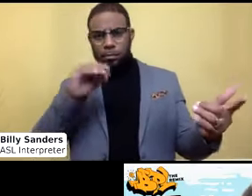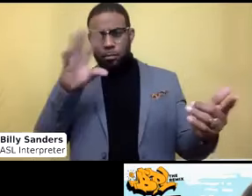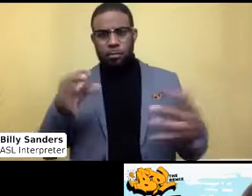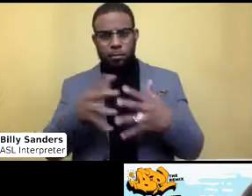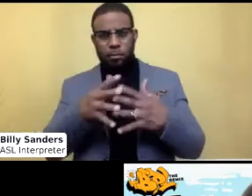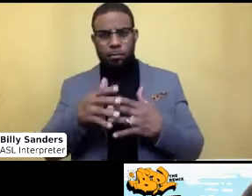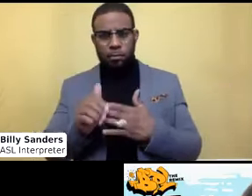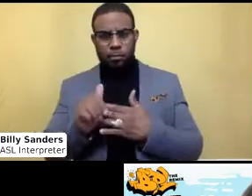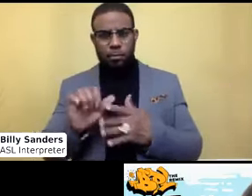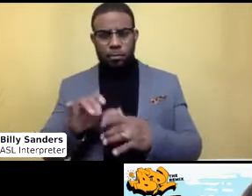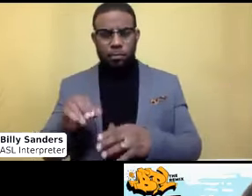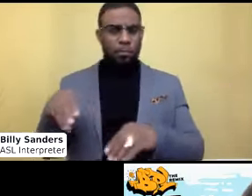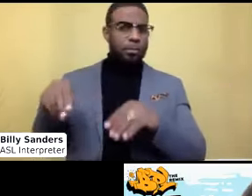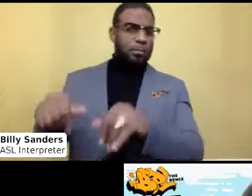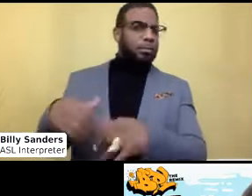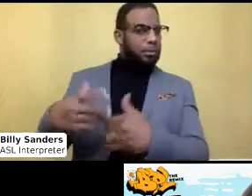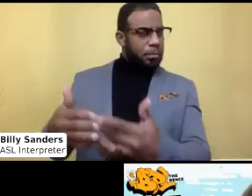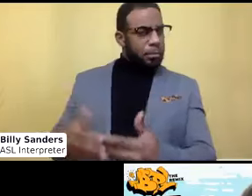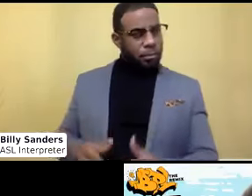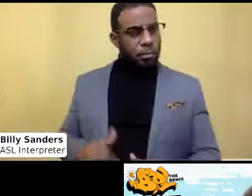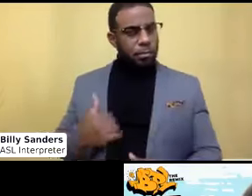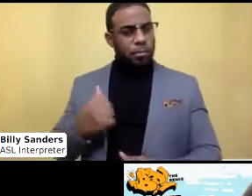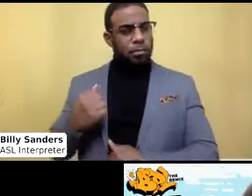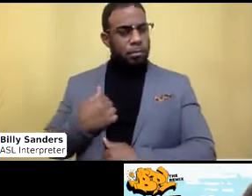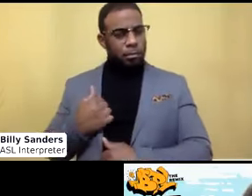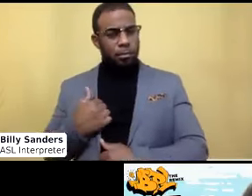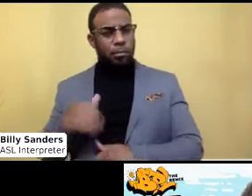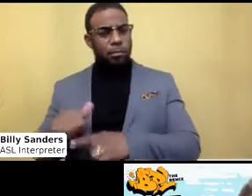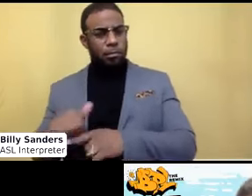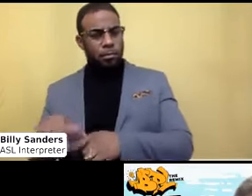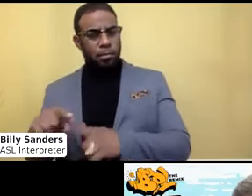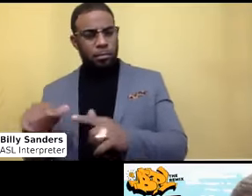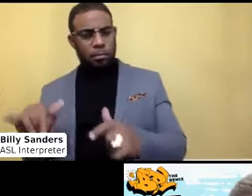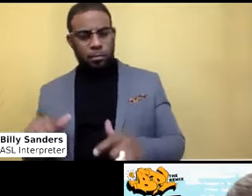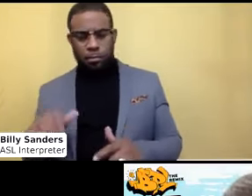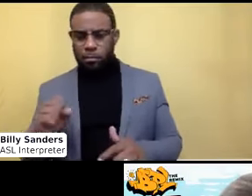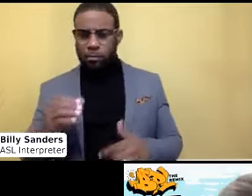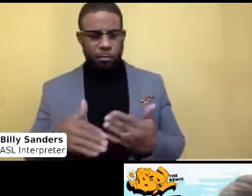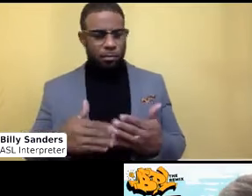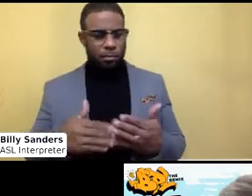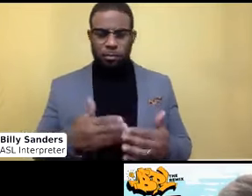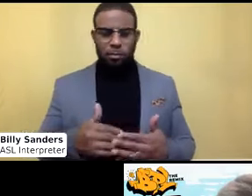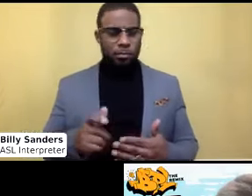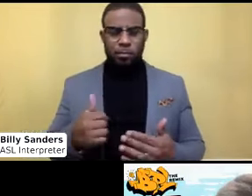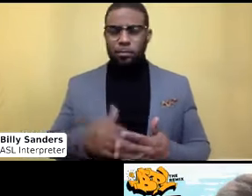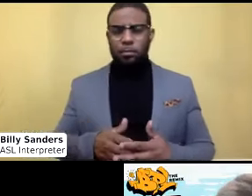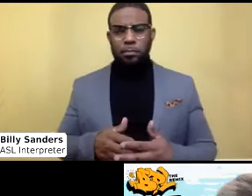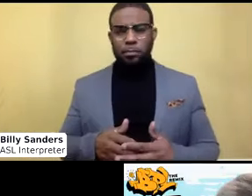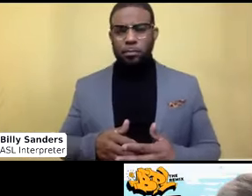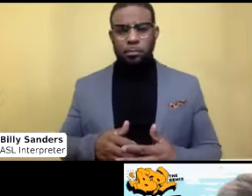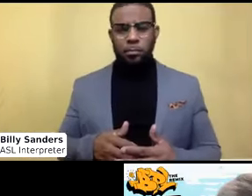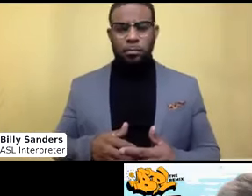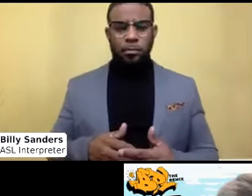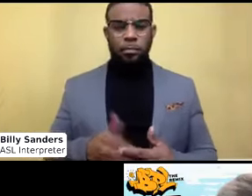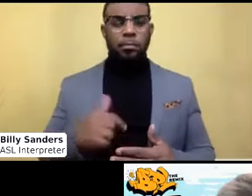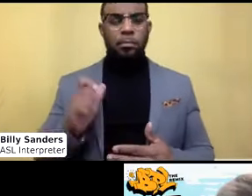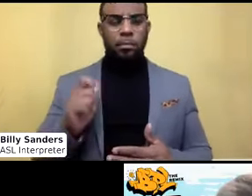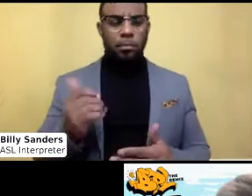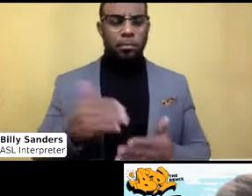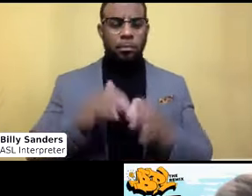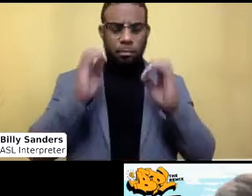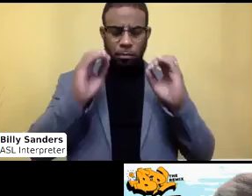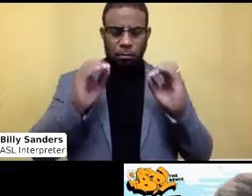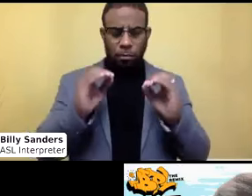it, and then they pay, they have soldiers and they train them and all that. So, but anyway, what I'm saying is that we have to